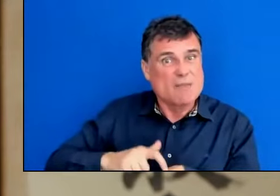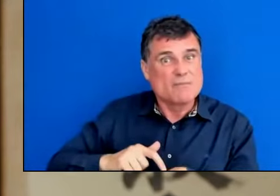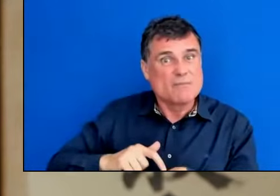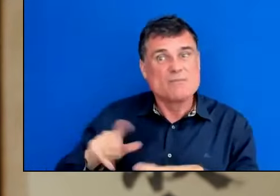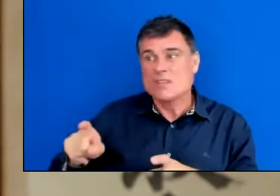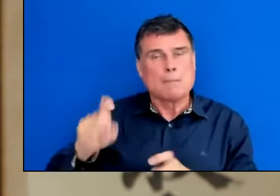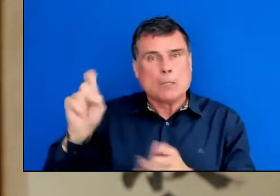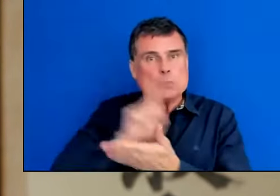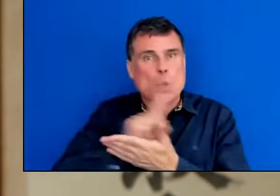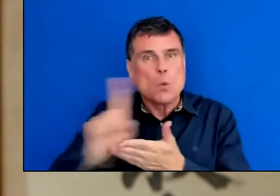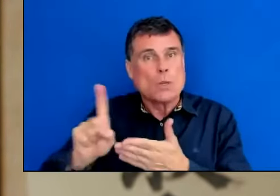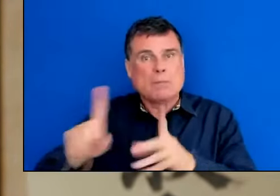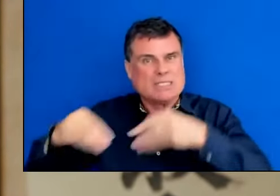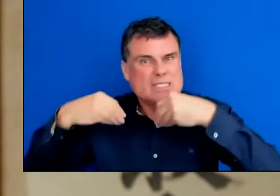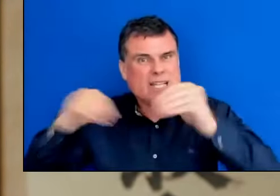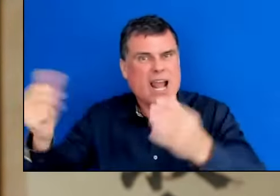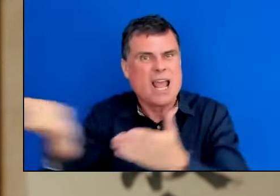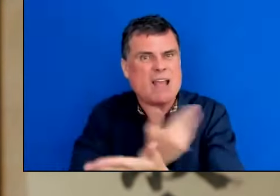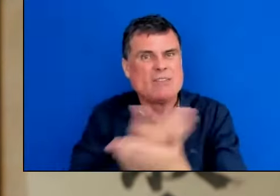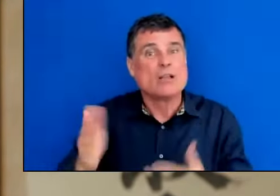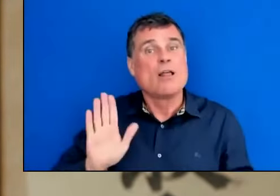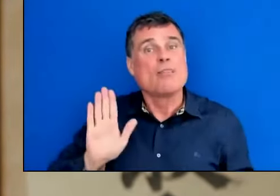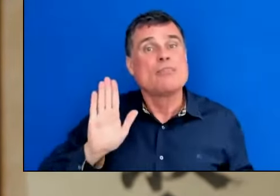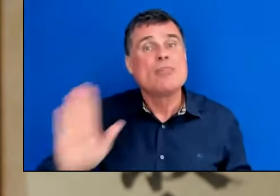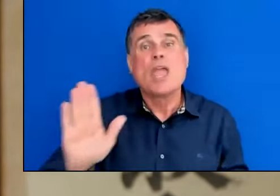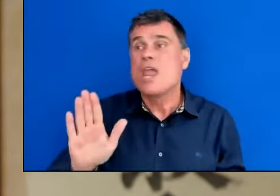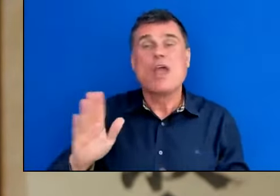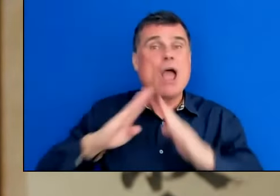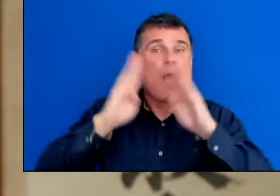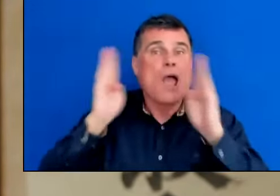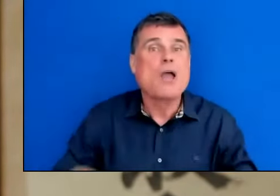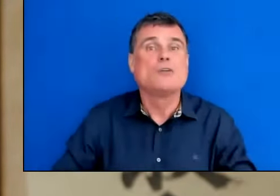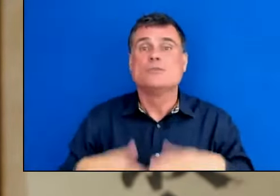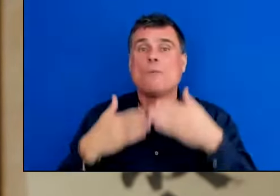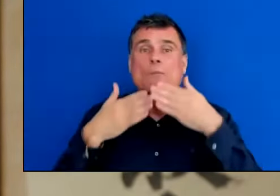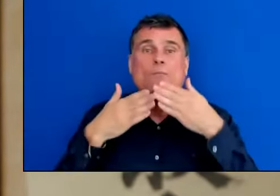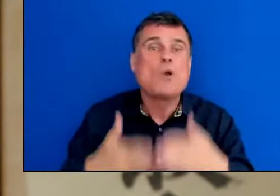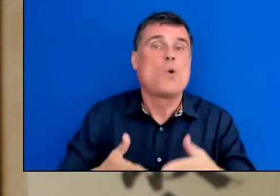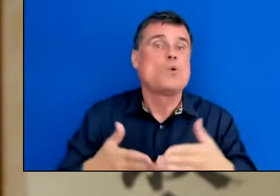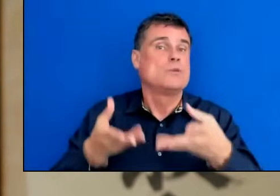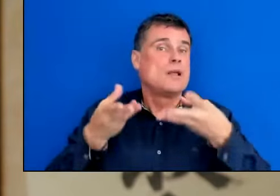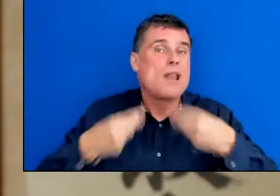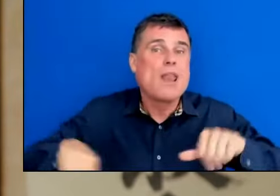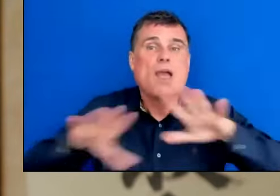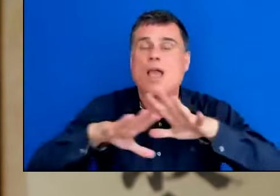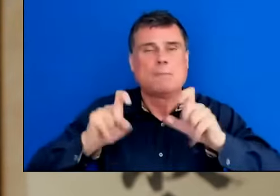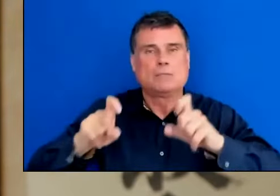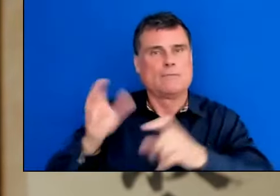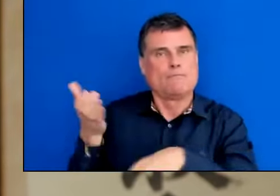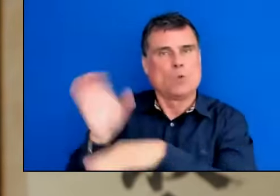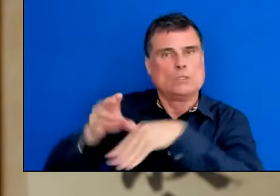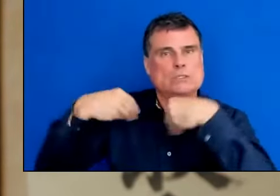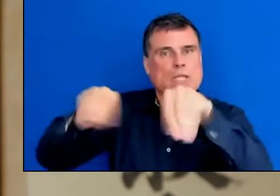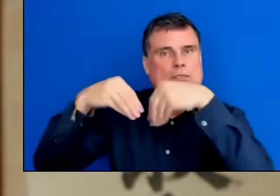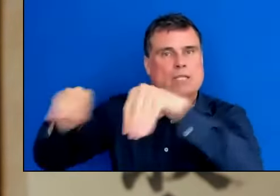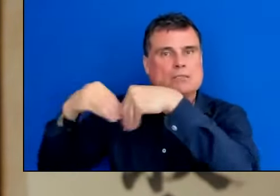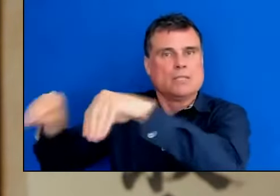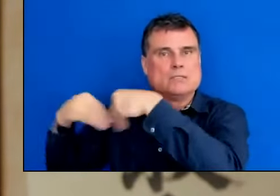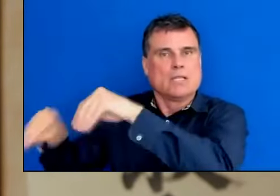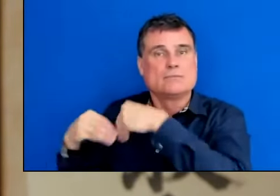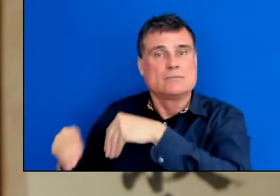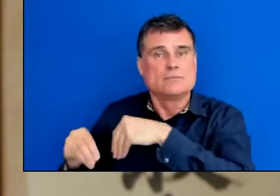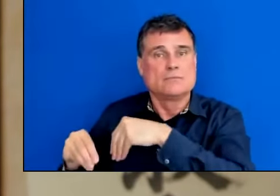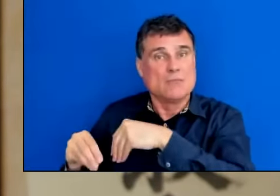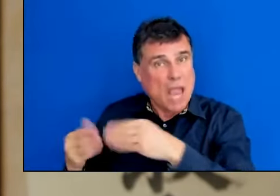all Japanese Canadians' belongings. We owe it to the survivors and their families to make sure something like this never happens